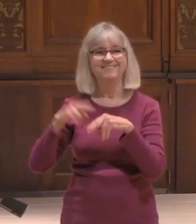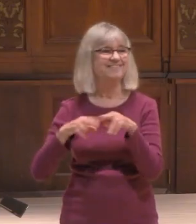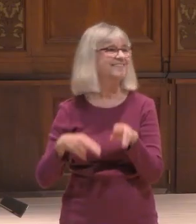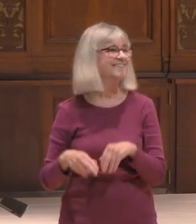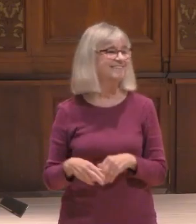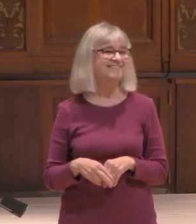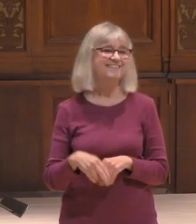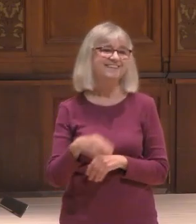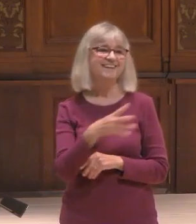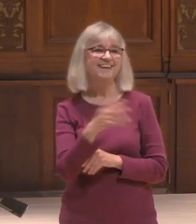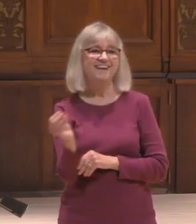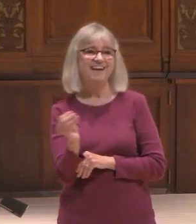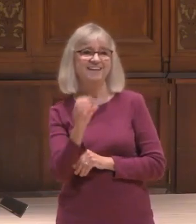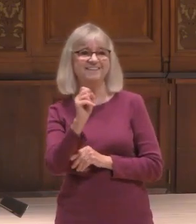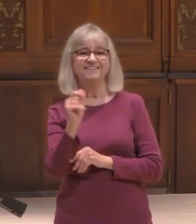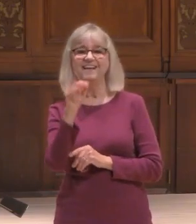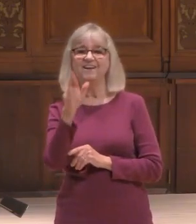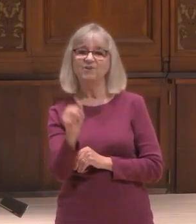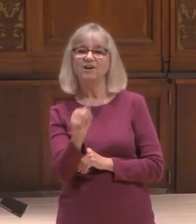Sandra Korn said,